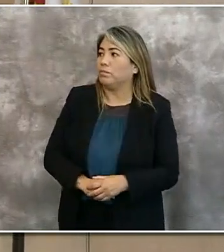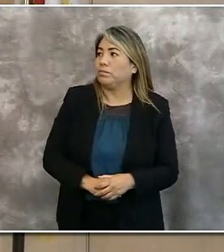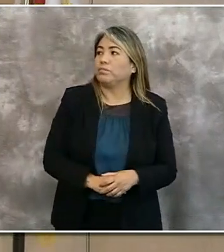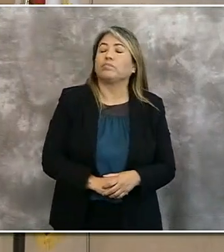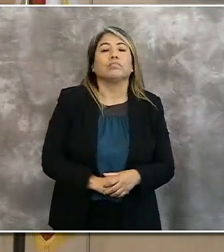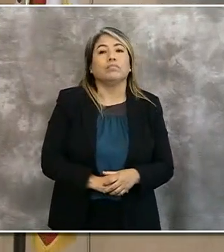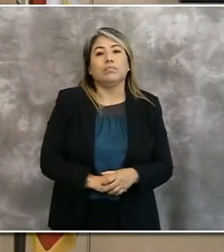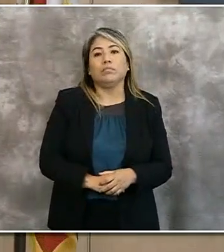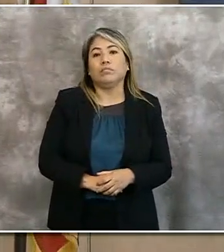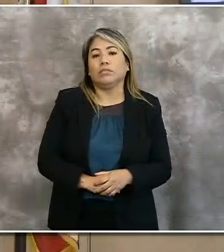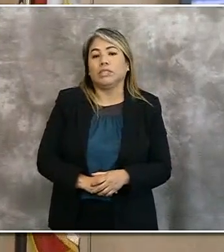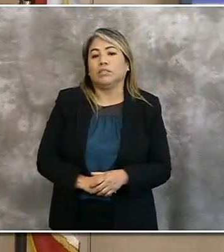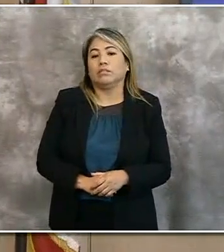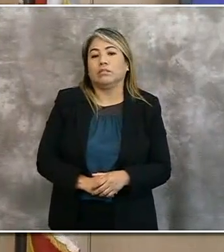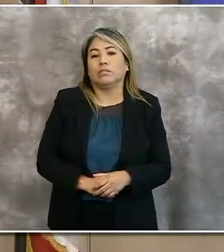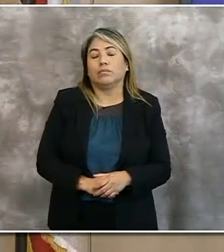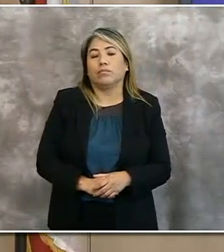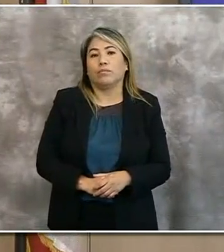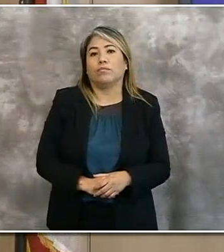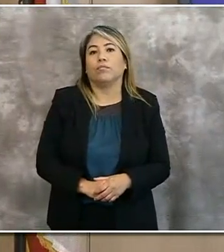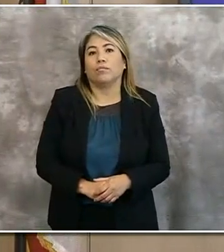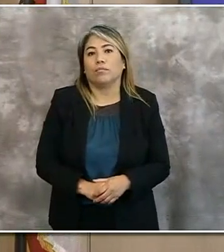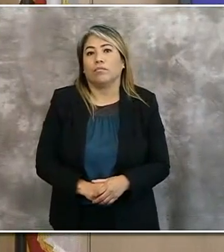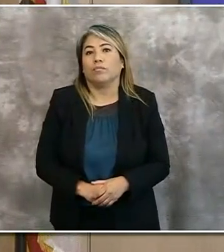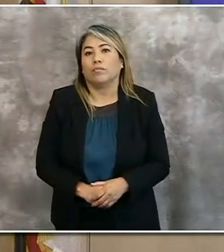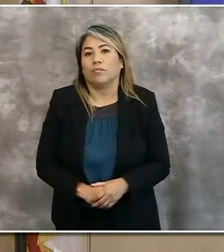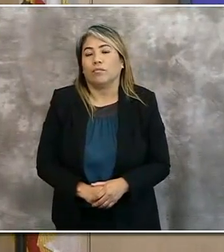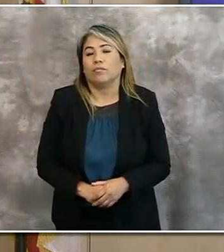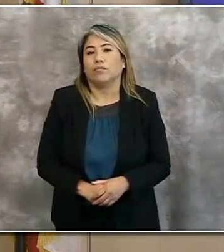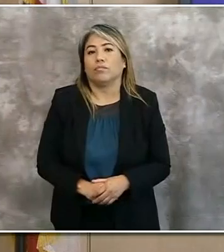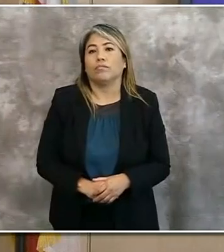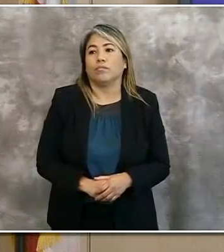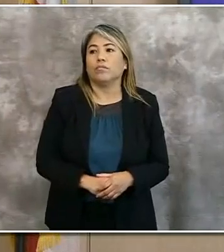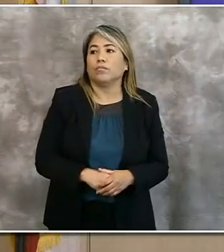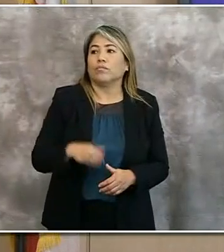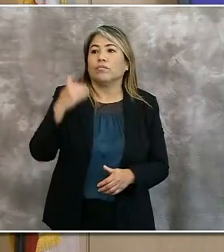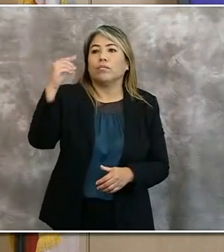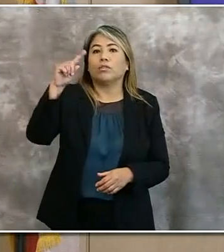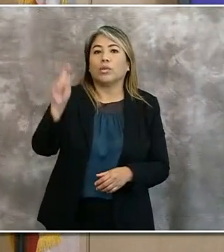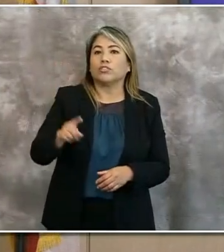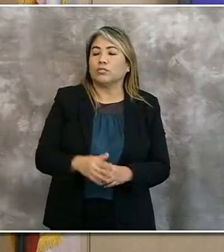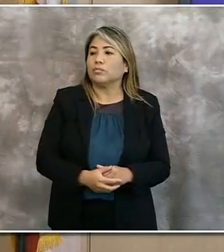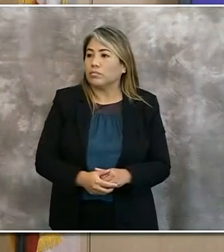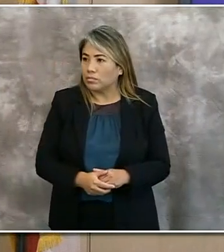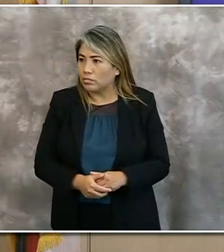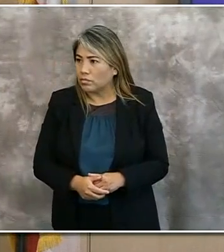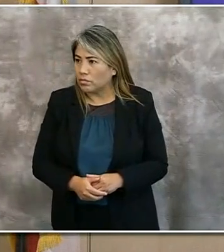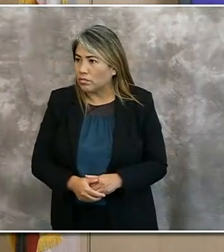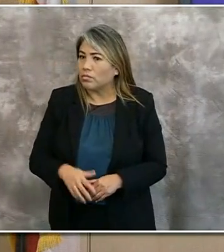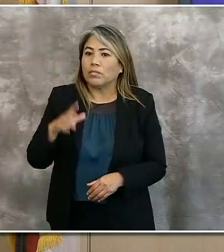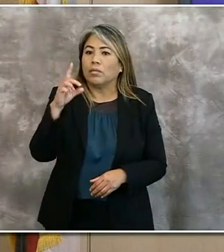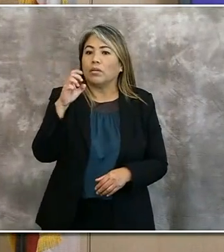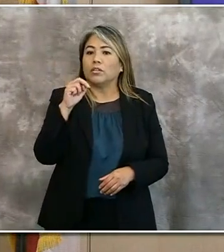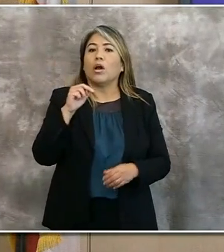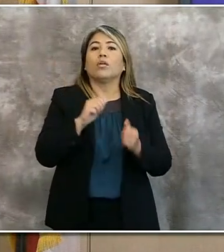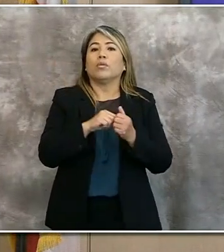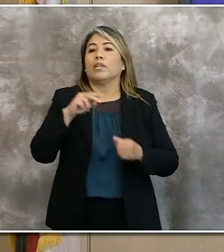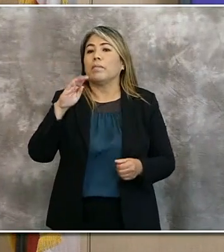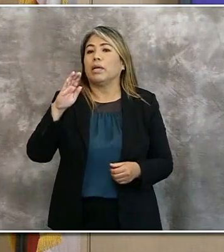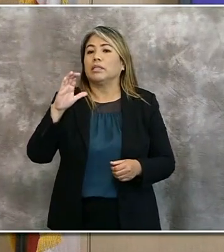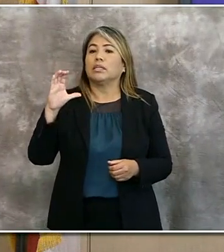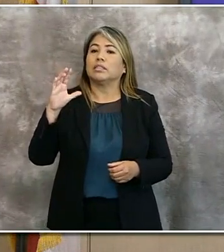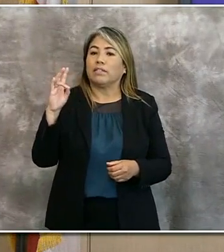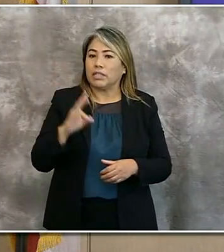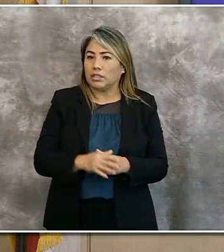Okay, we'll go to the next question. Melissa Adan with NBC7, please state